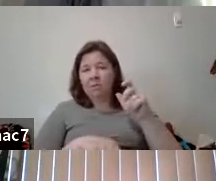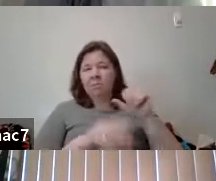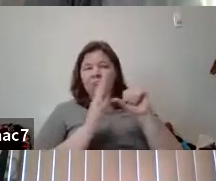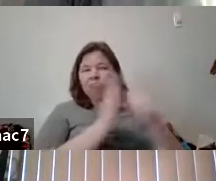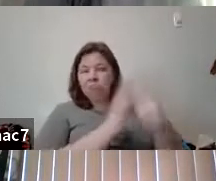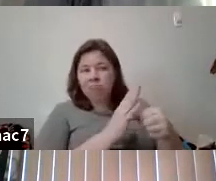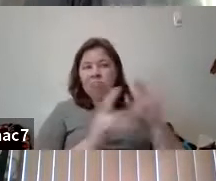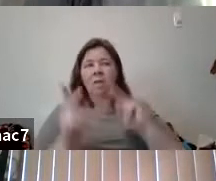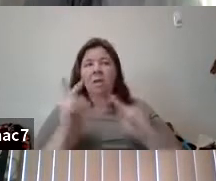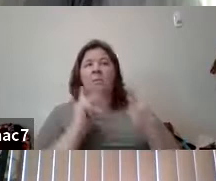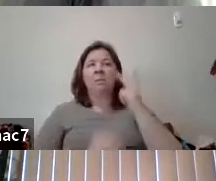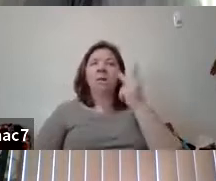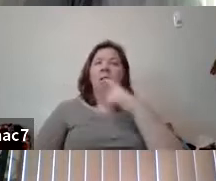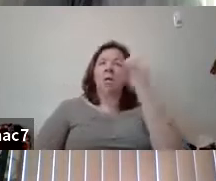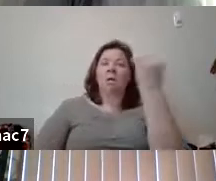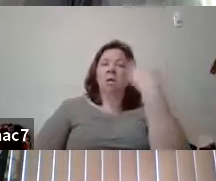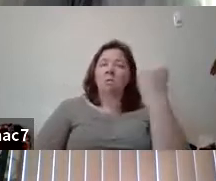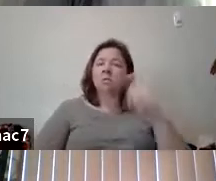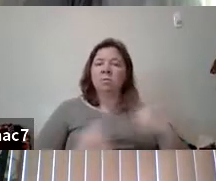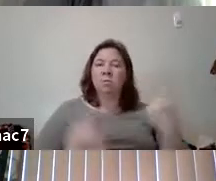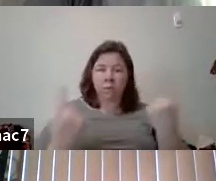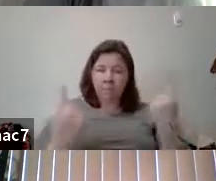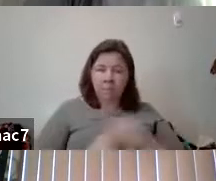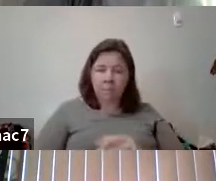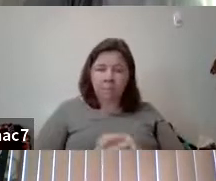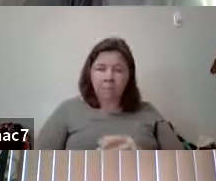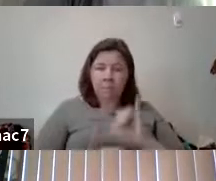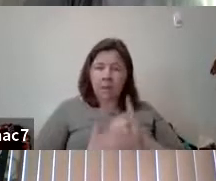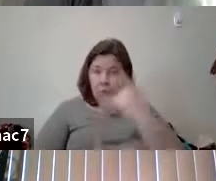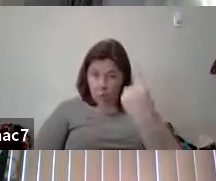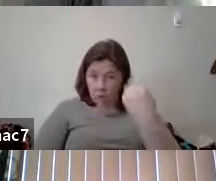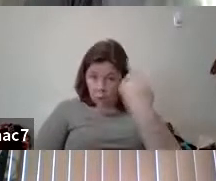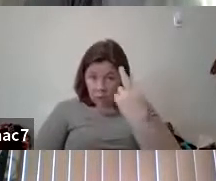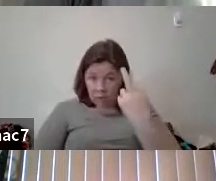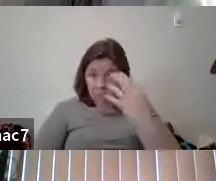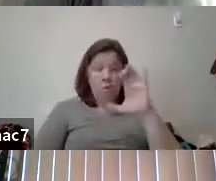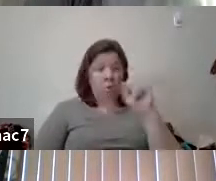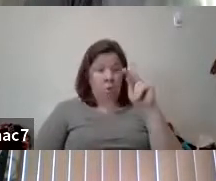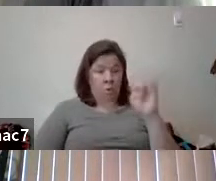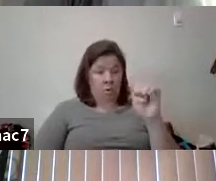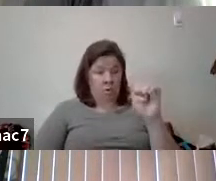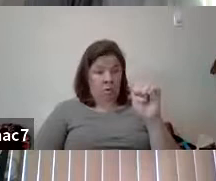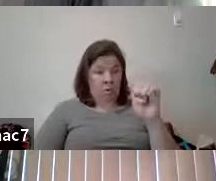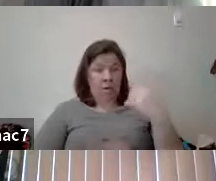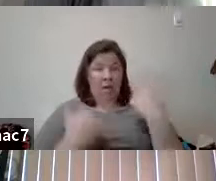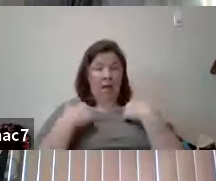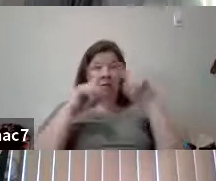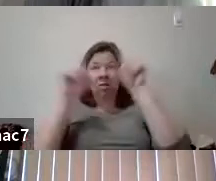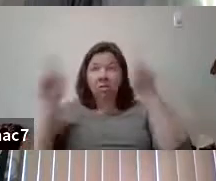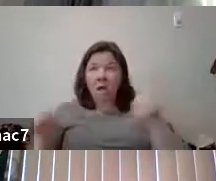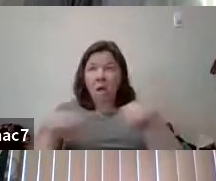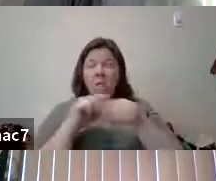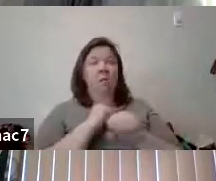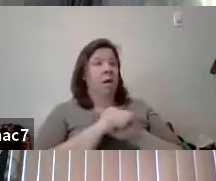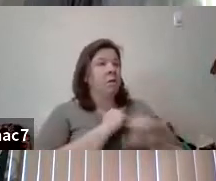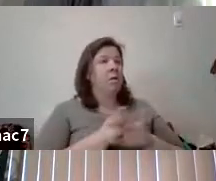impressions to get people to say yes to something. So that's one reason Coca-Cola has signs and